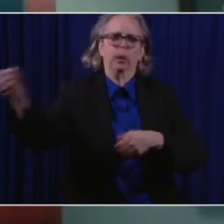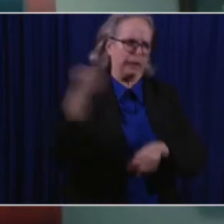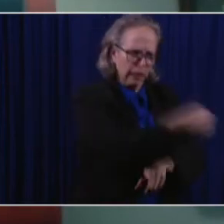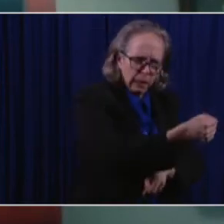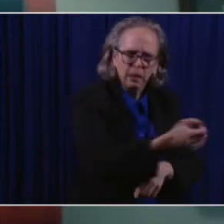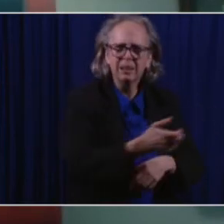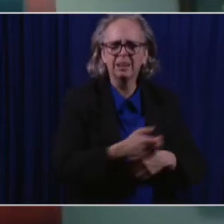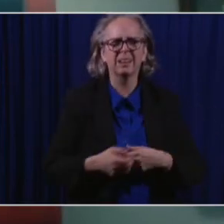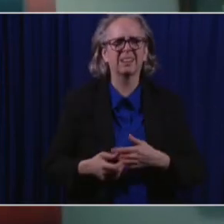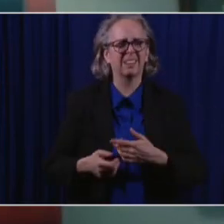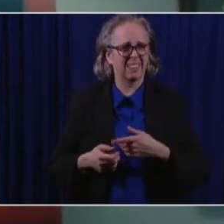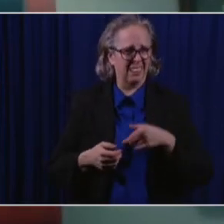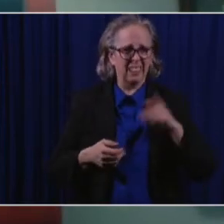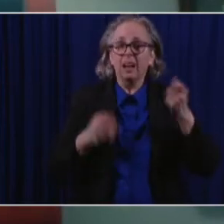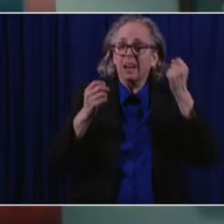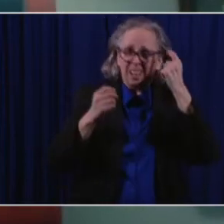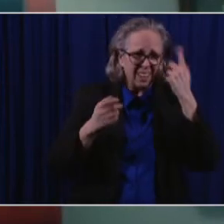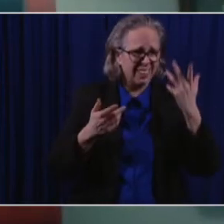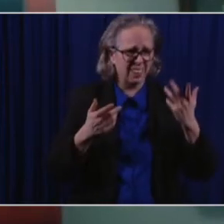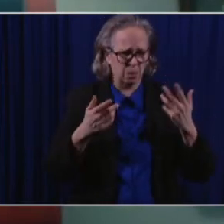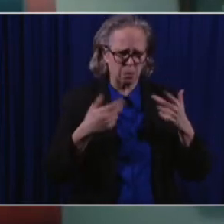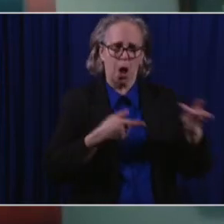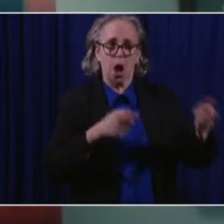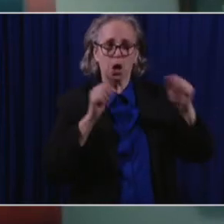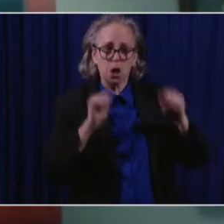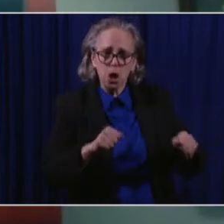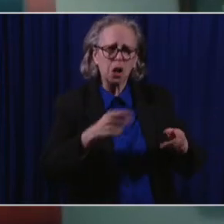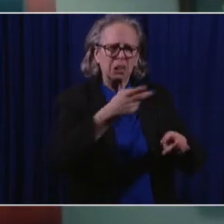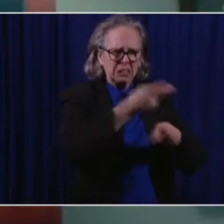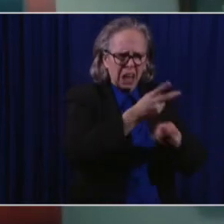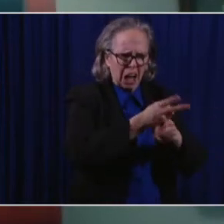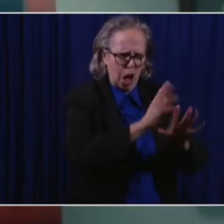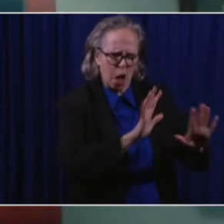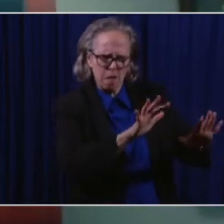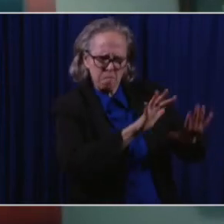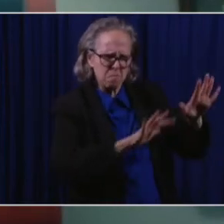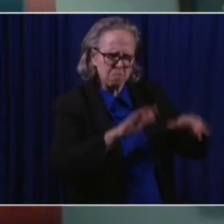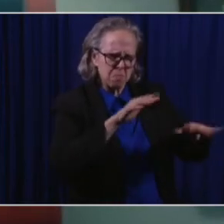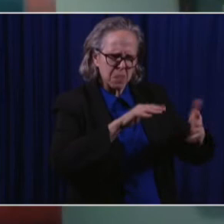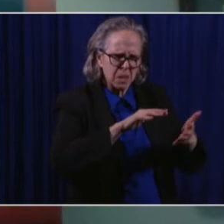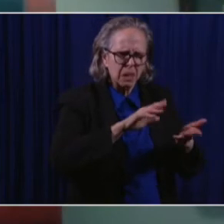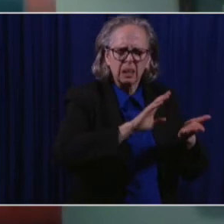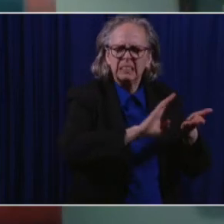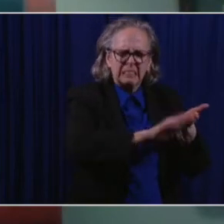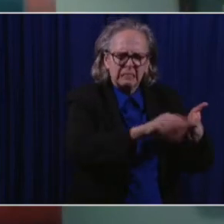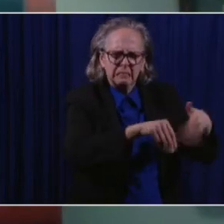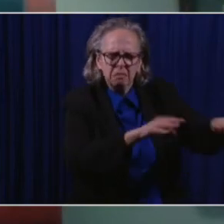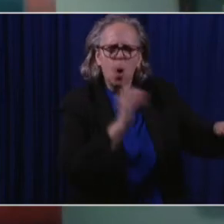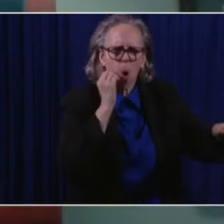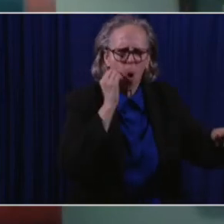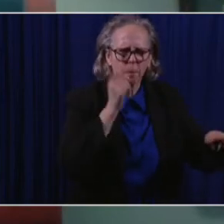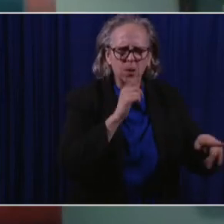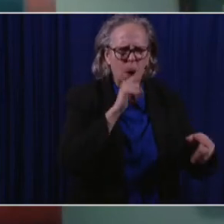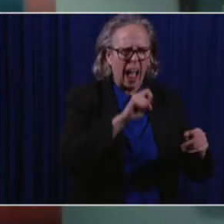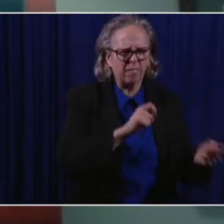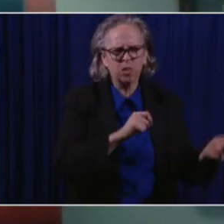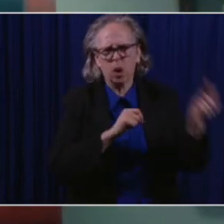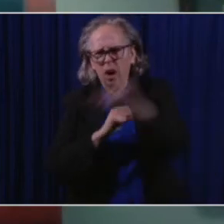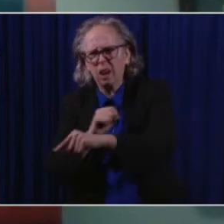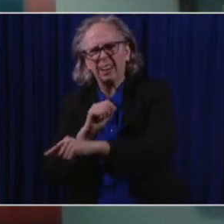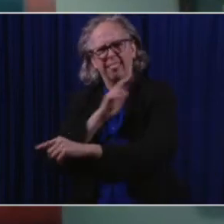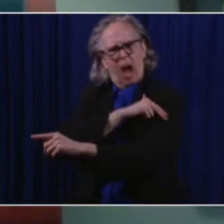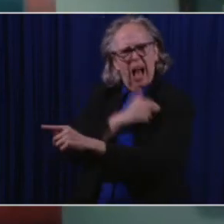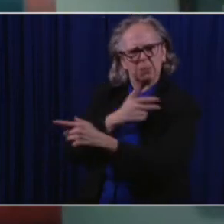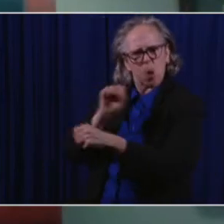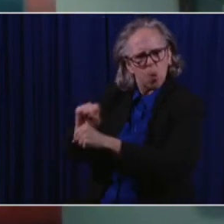that could have COVID safely at home, managing at home so they don't have to come to the hospital. So it's a real catch-22, bringing some of those providers